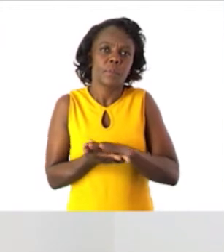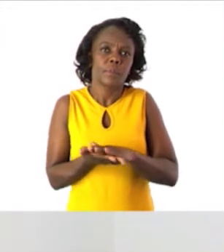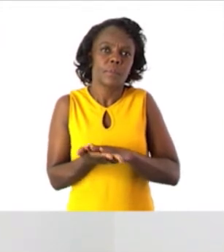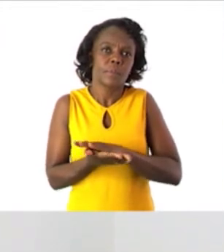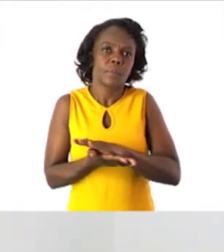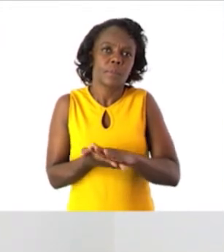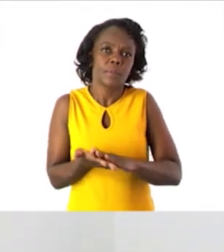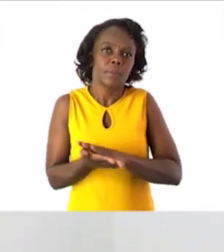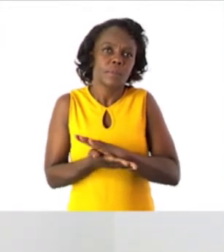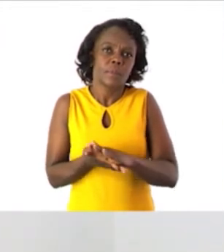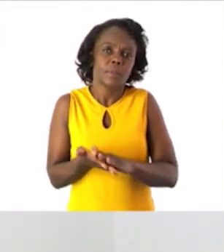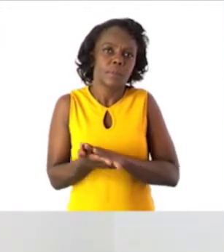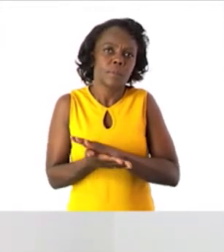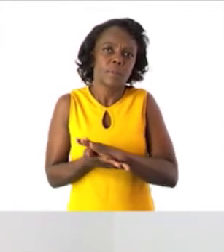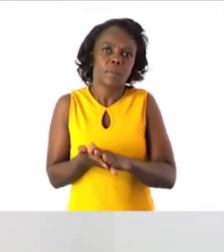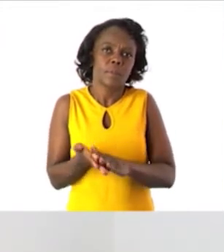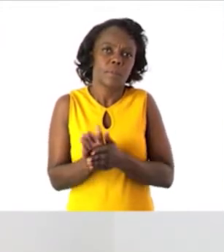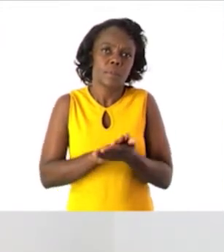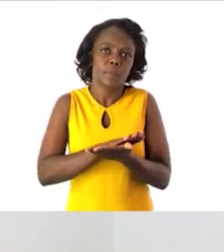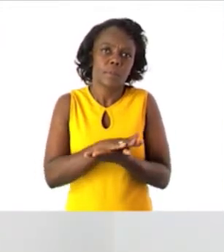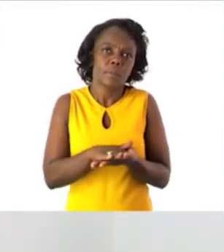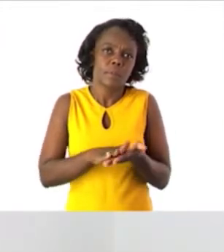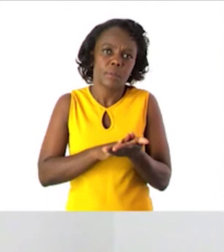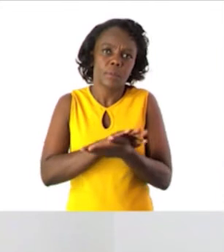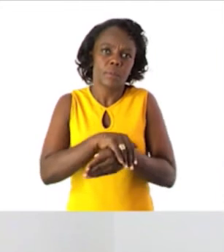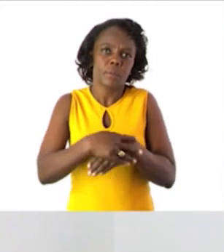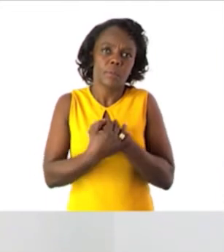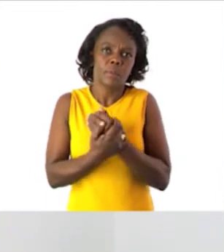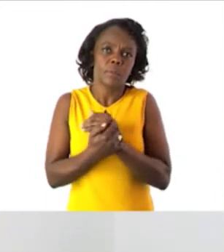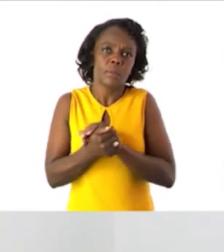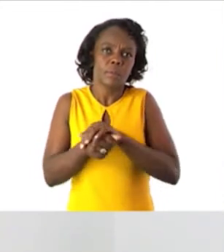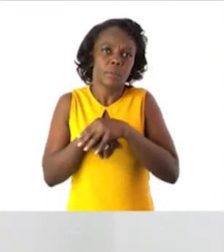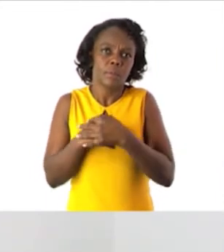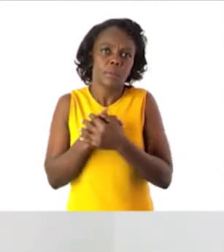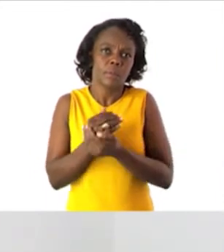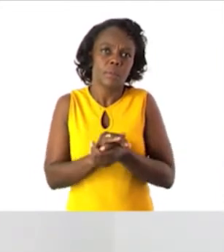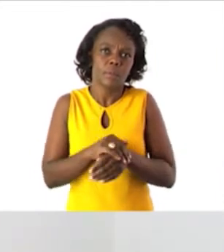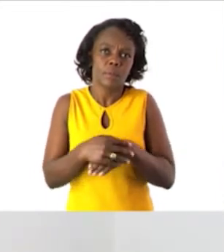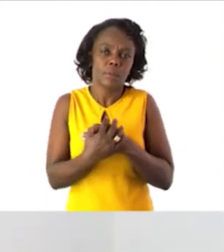That's it. Rub in, rub out,